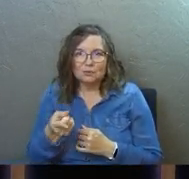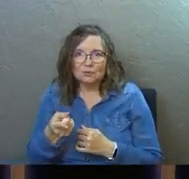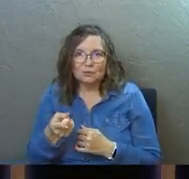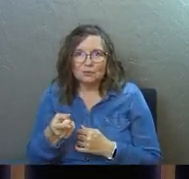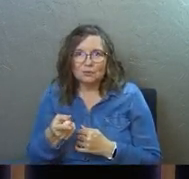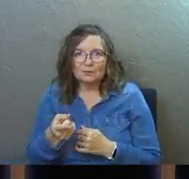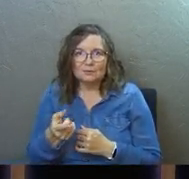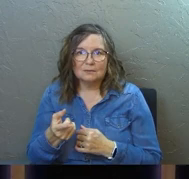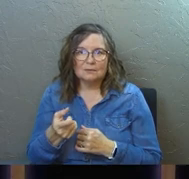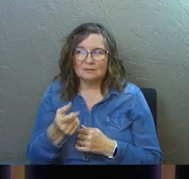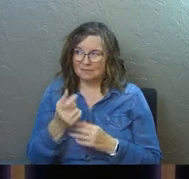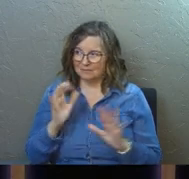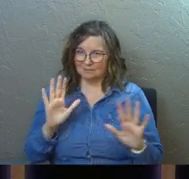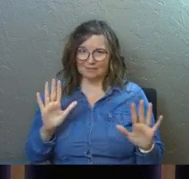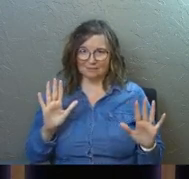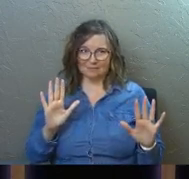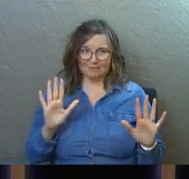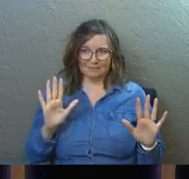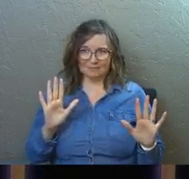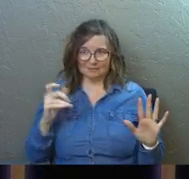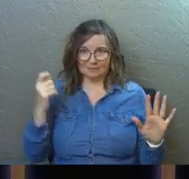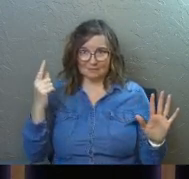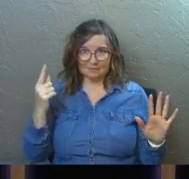you. Does it make sense?